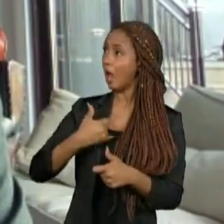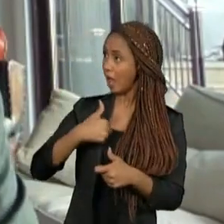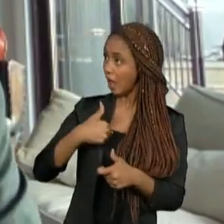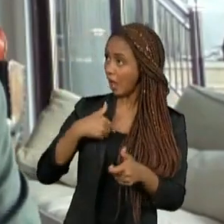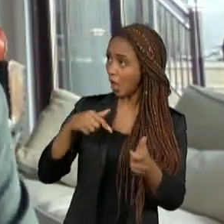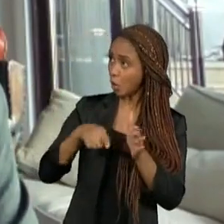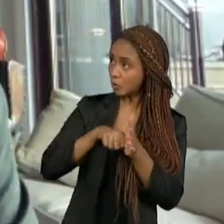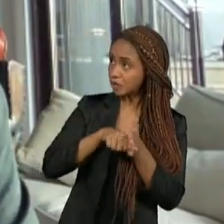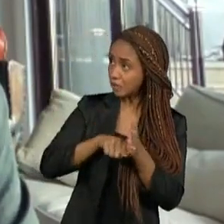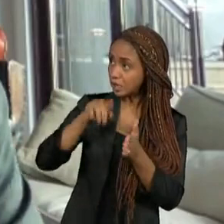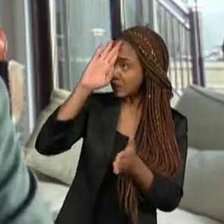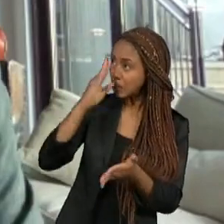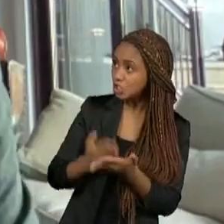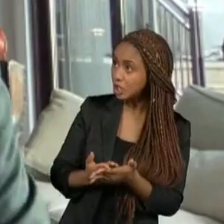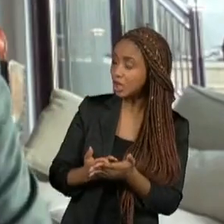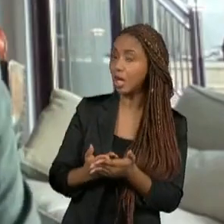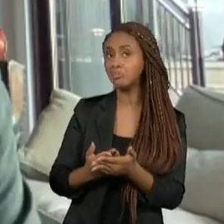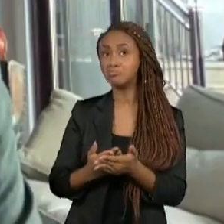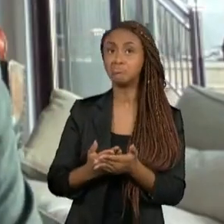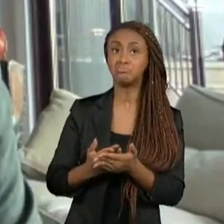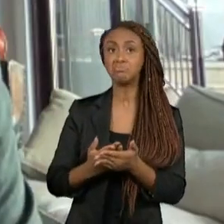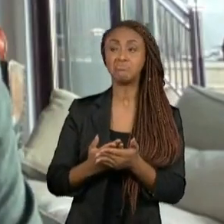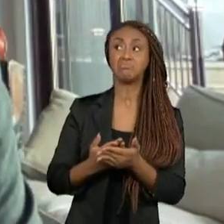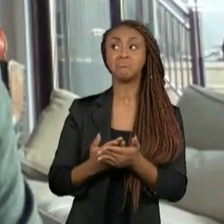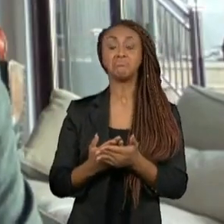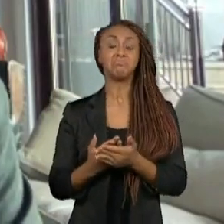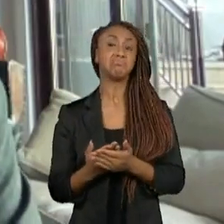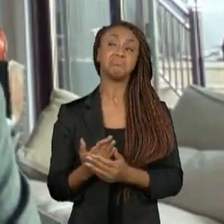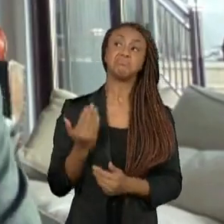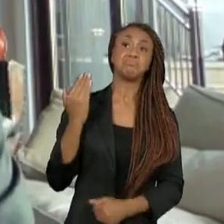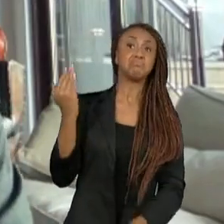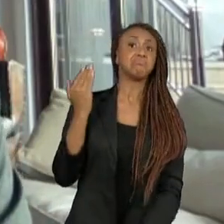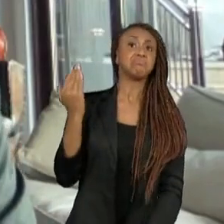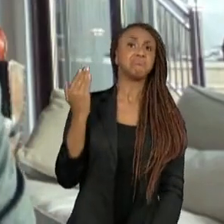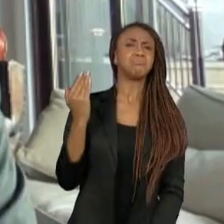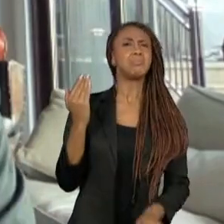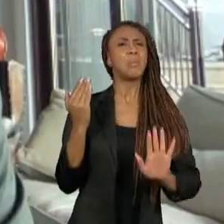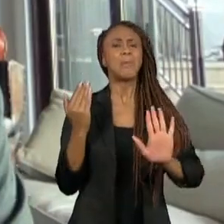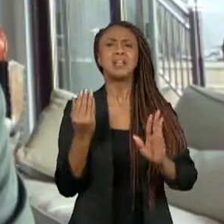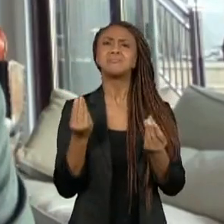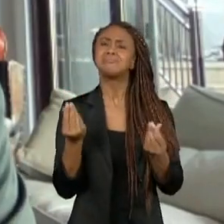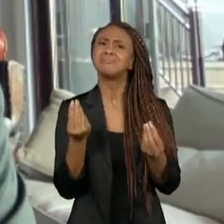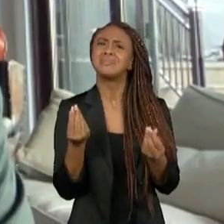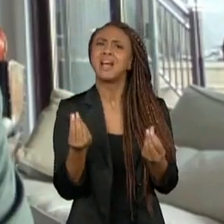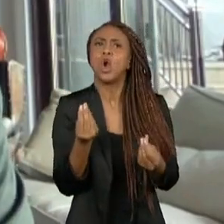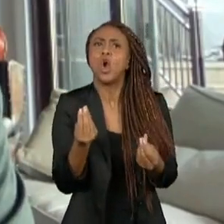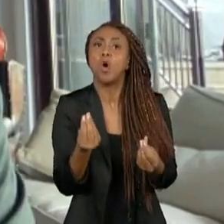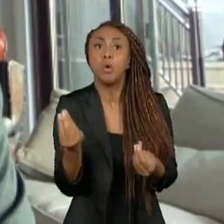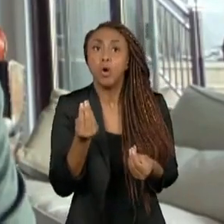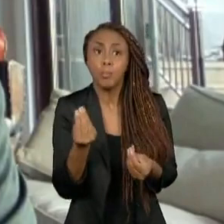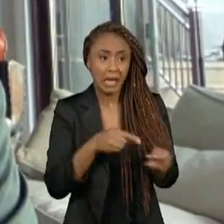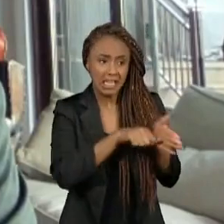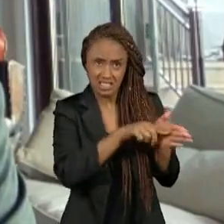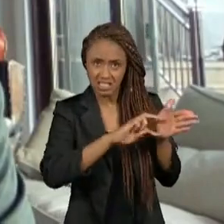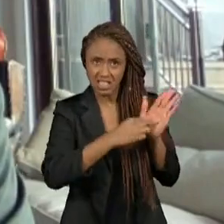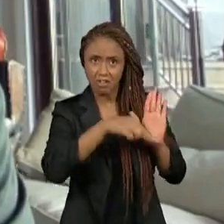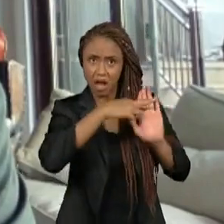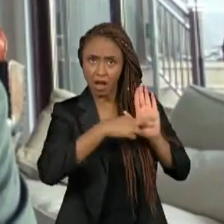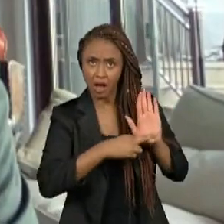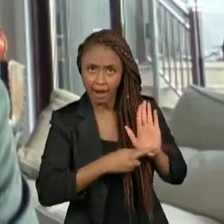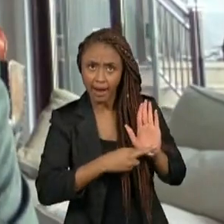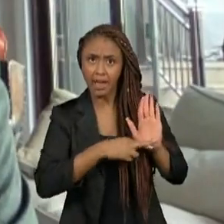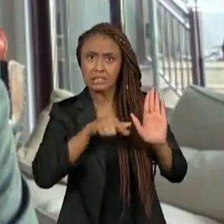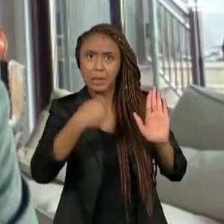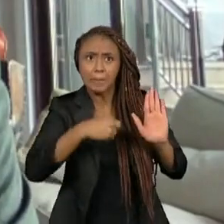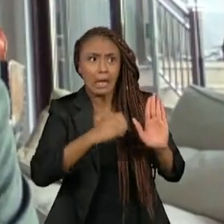in science is perhaps an understandable skepticism, because science isn't a set of dogmas that you need to have faith